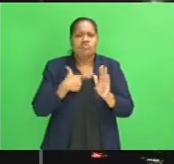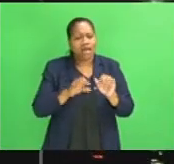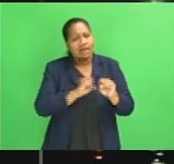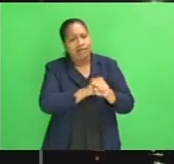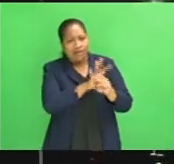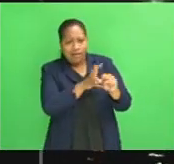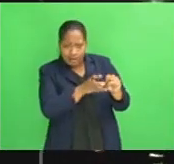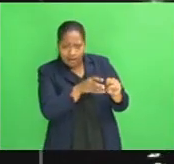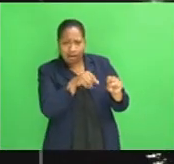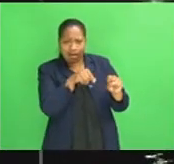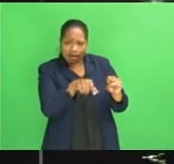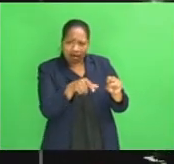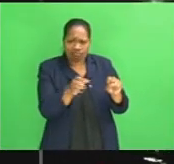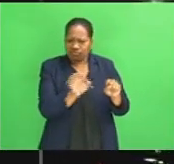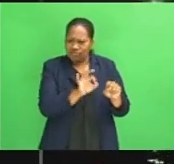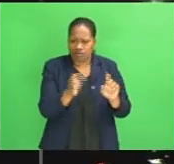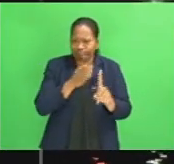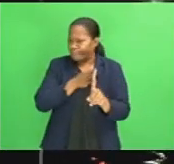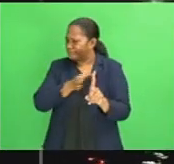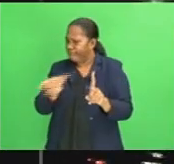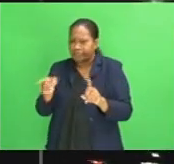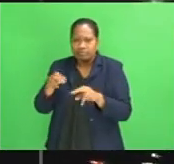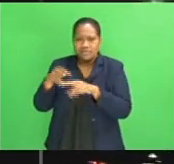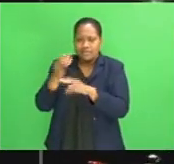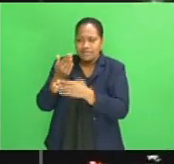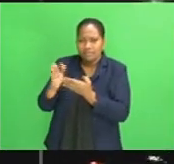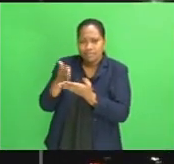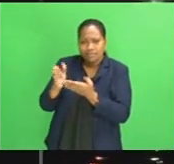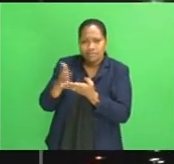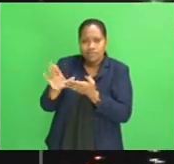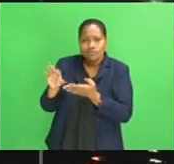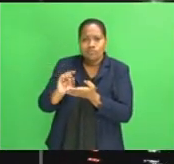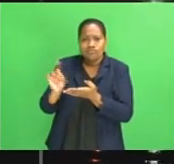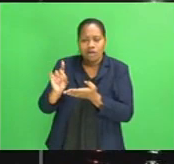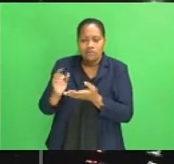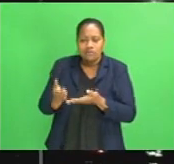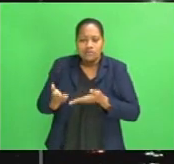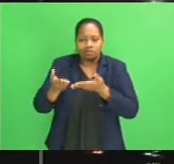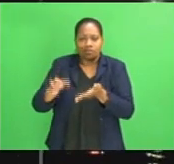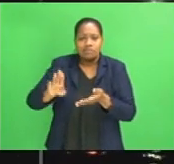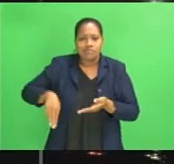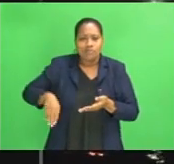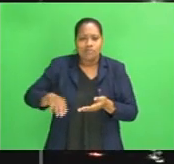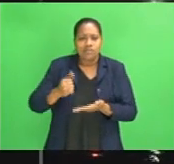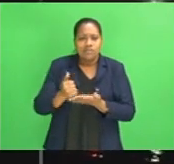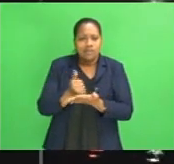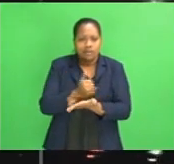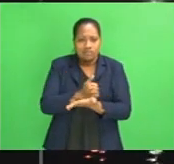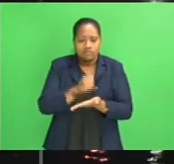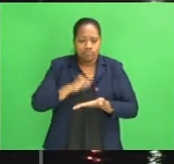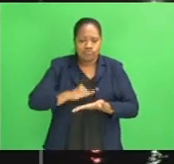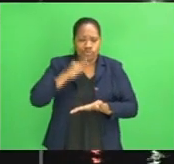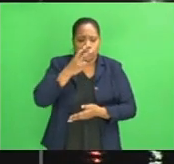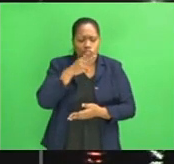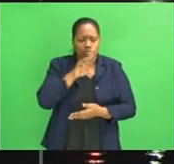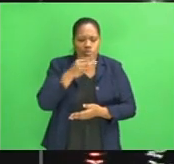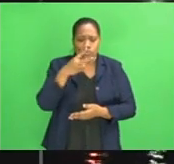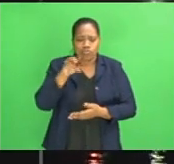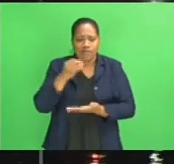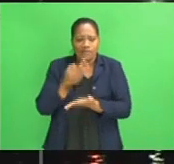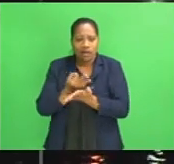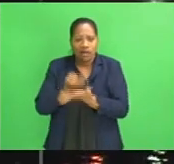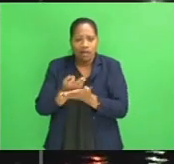has not deterred the Fiji National Provident Fund from crediting members' accounts with interest from its 2020 financial